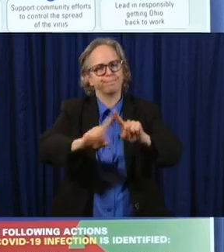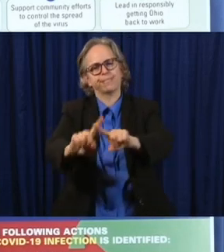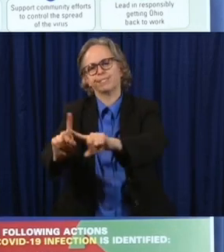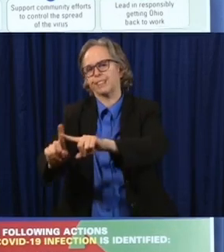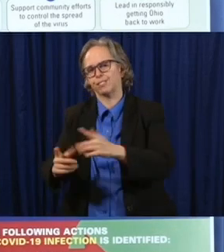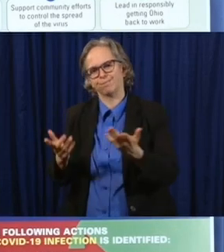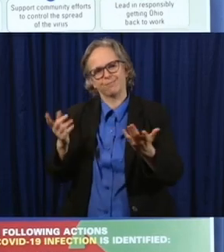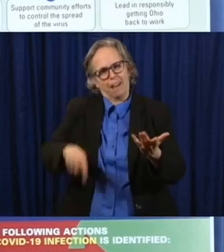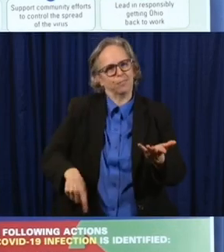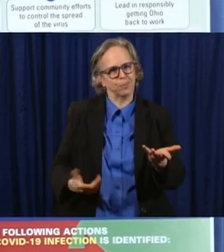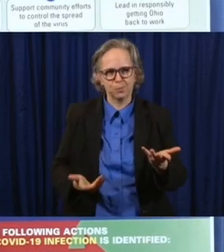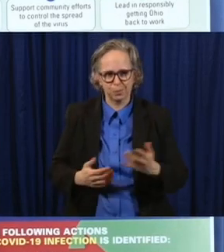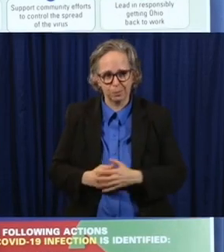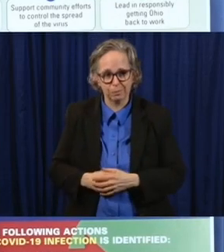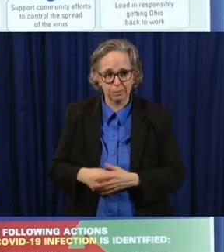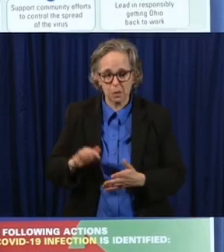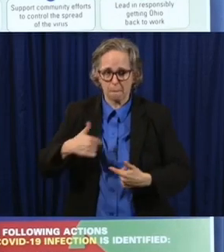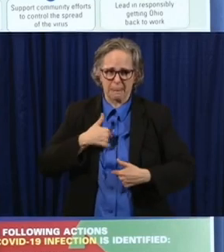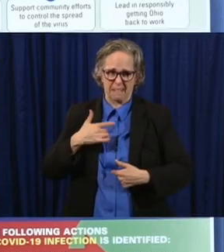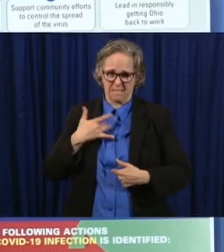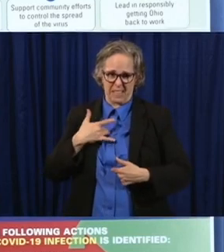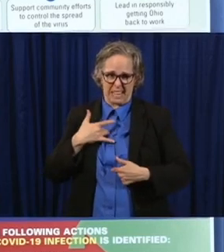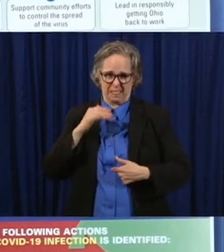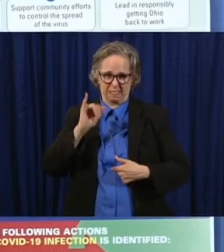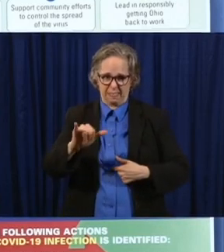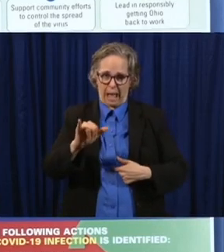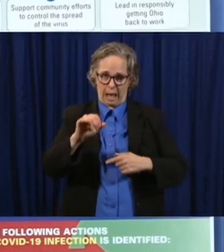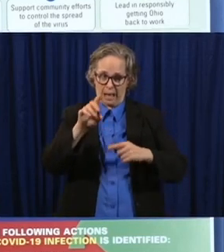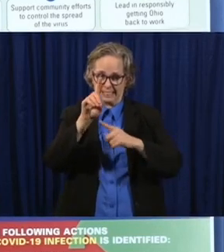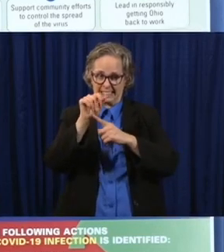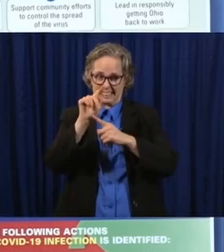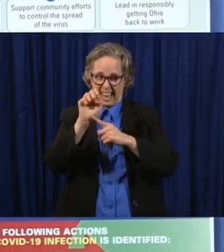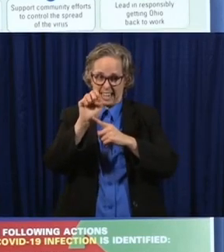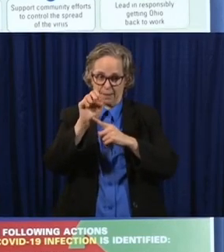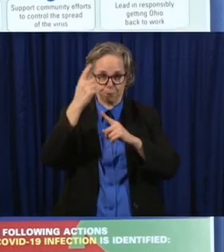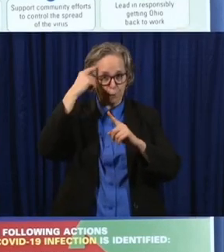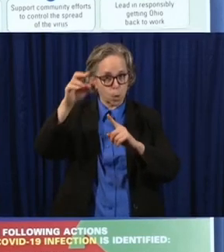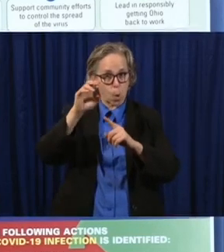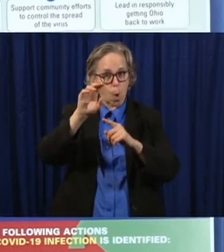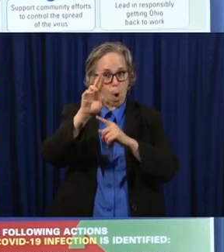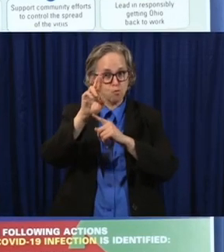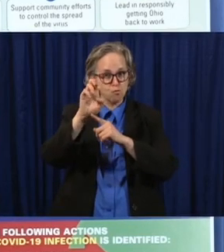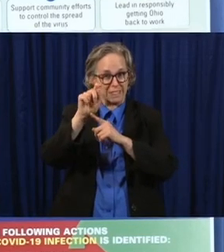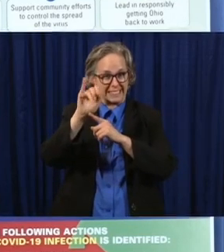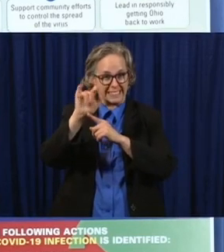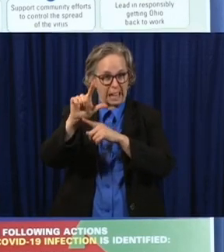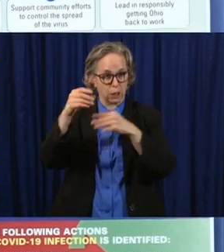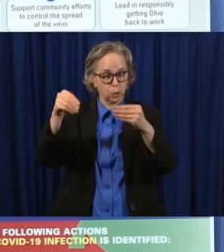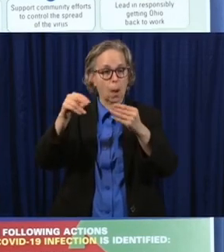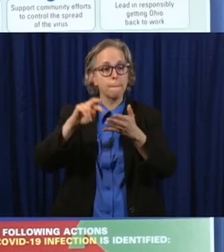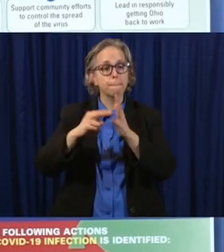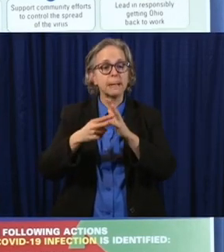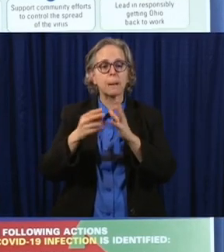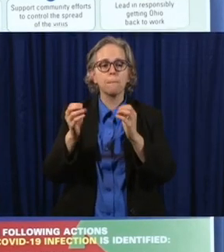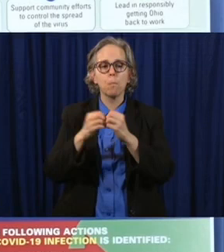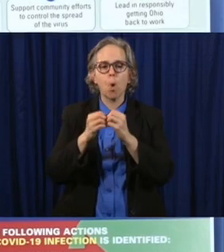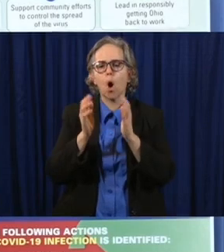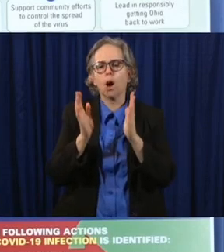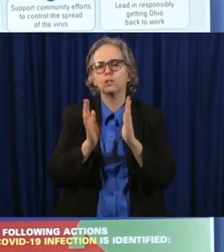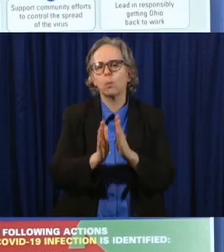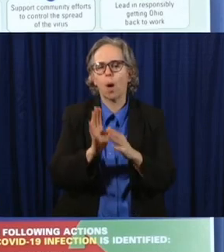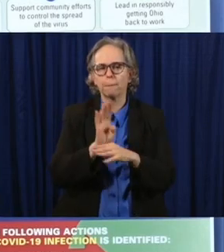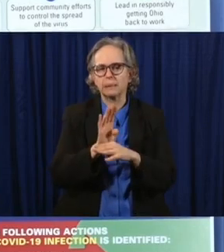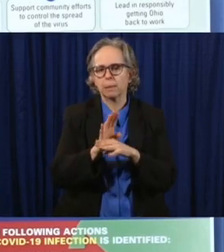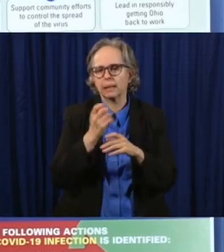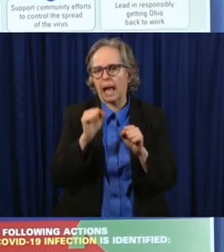for retail that we're going to be able to get some small businesses back in the game. We know they've been out a long time. We know